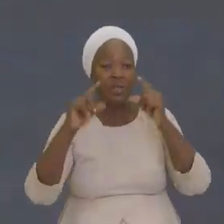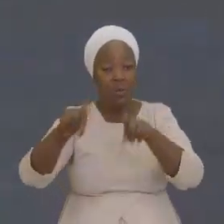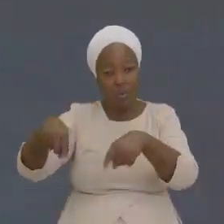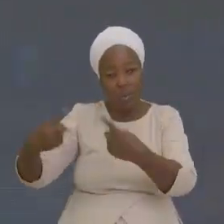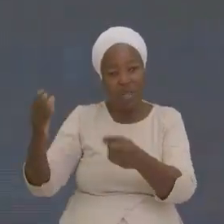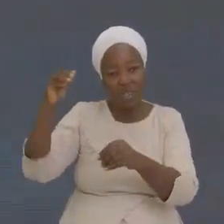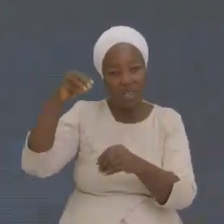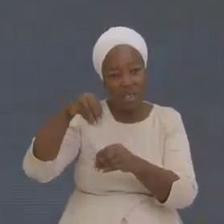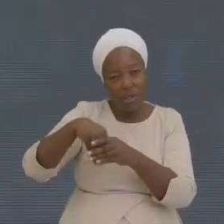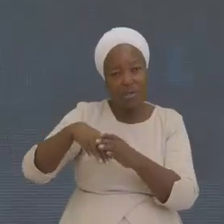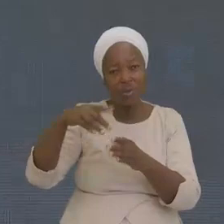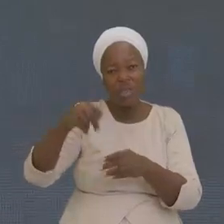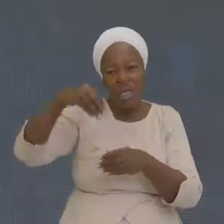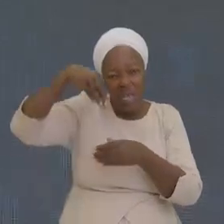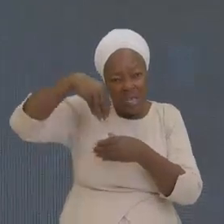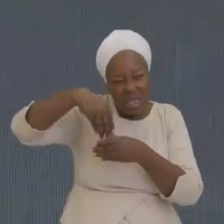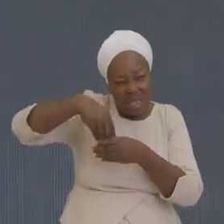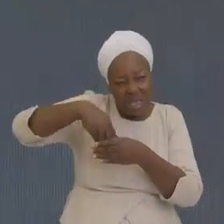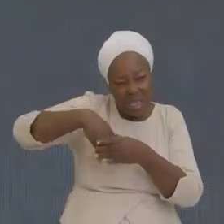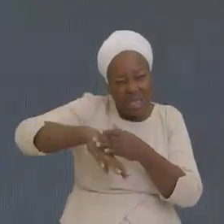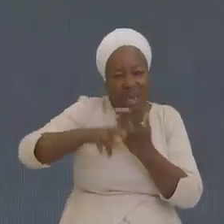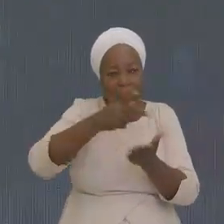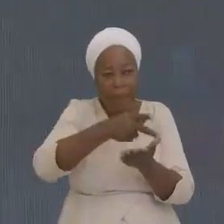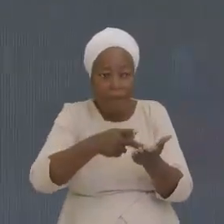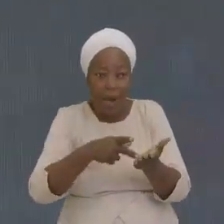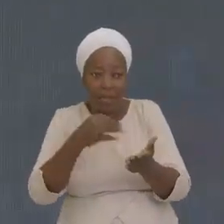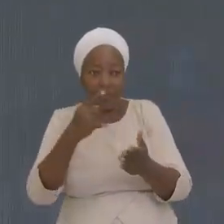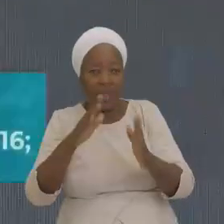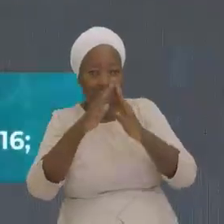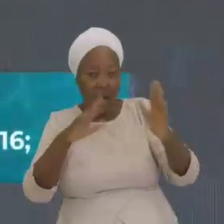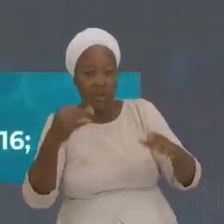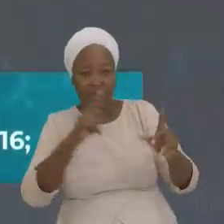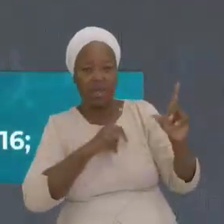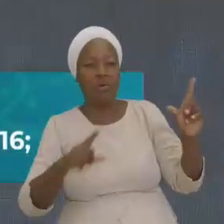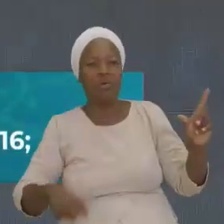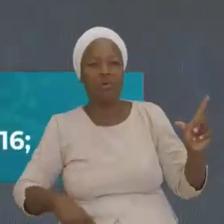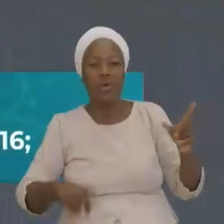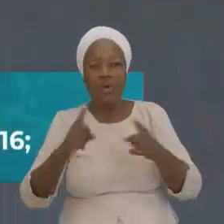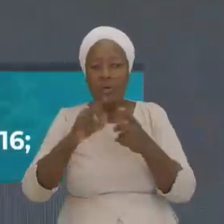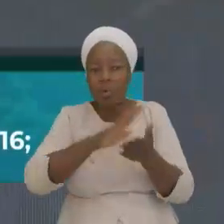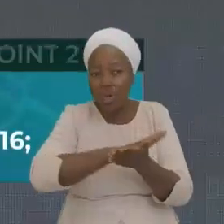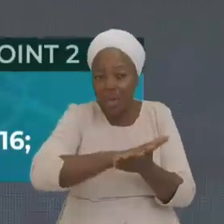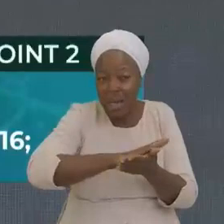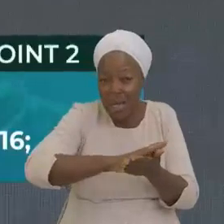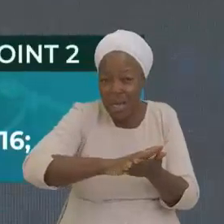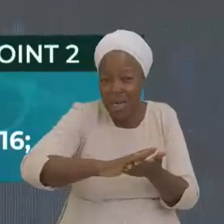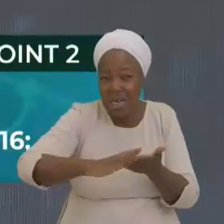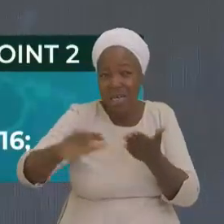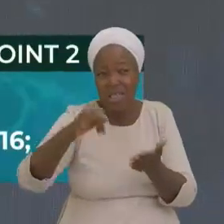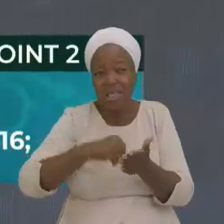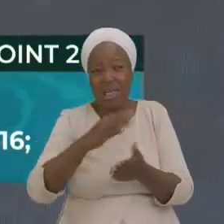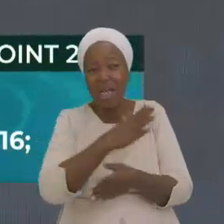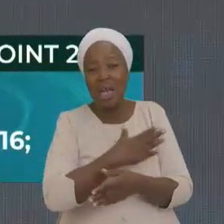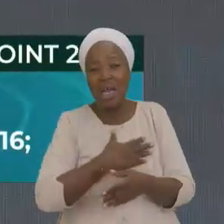into the inner part of the house of the Lord to cleanse. And to cleanse